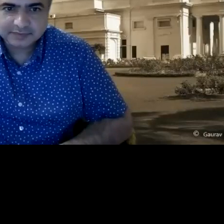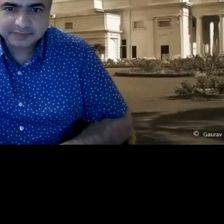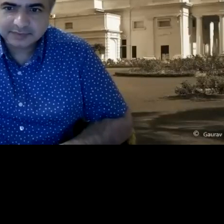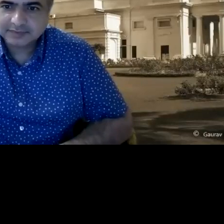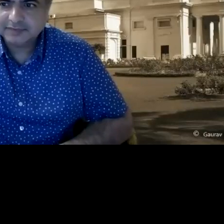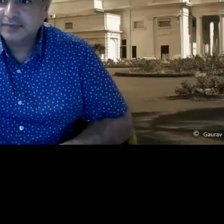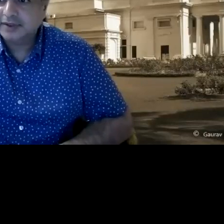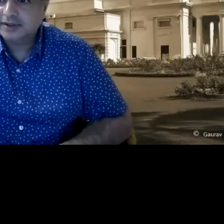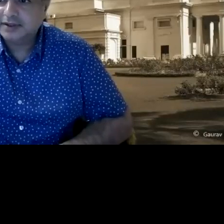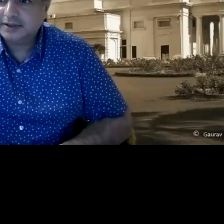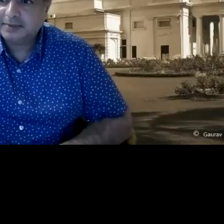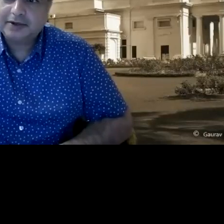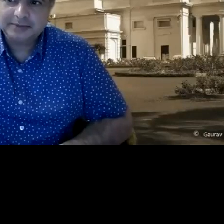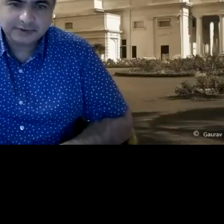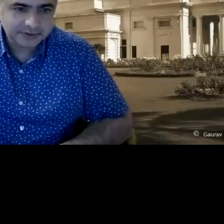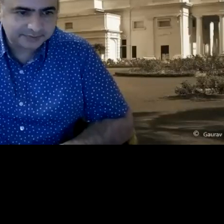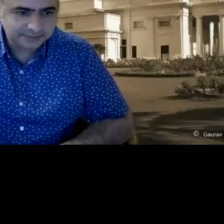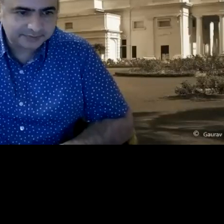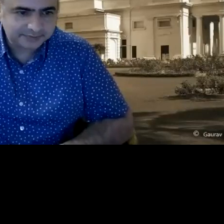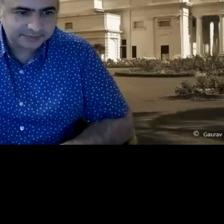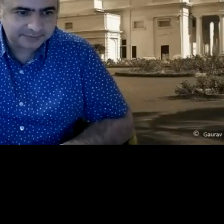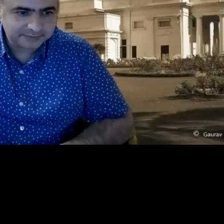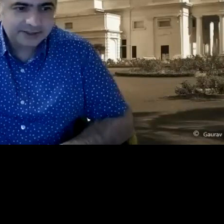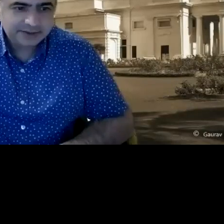Yes, sir. Yes. sir.